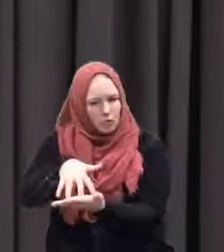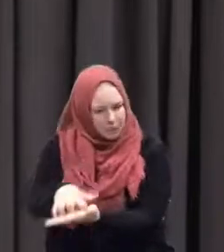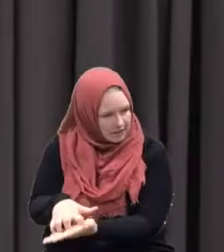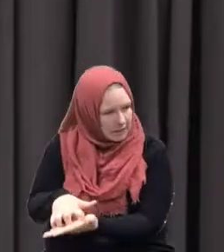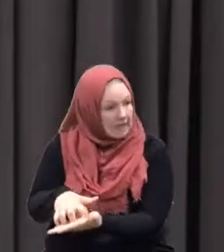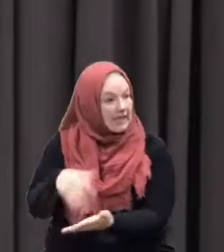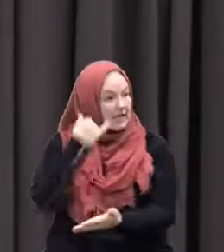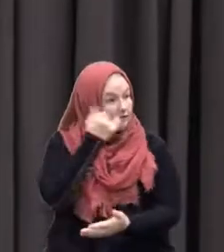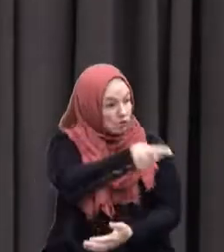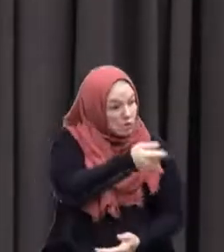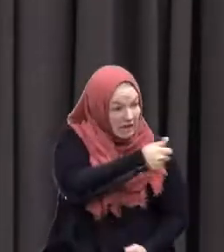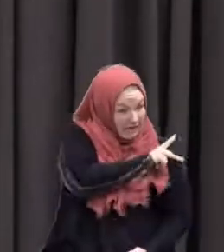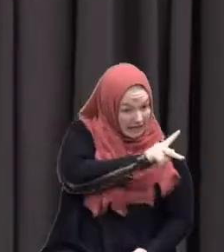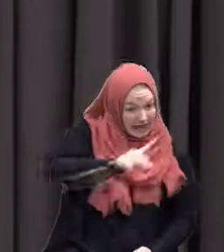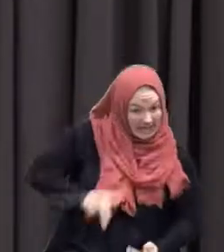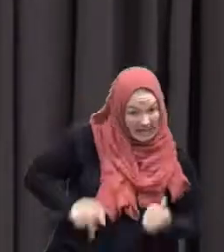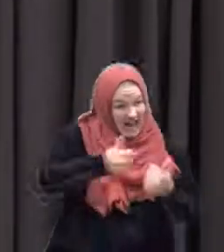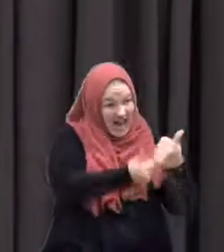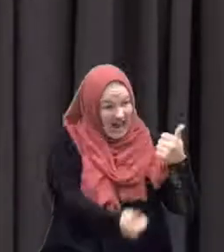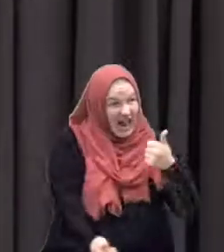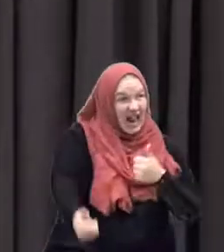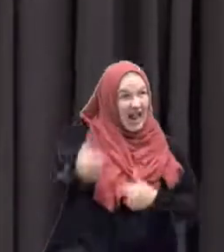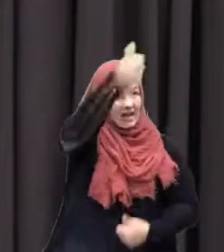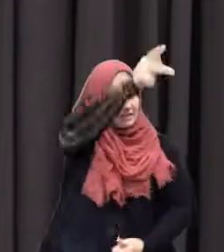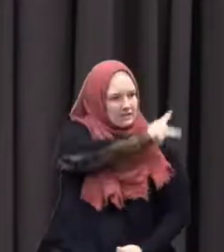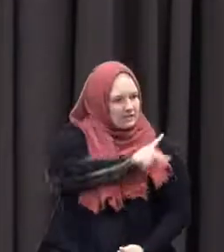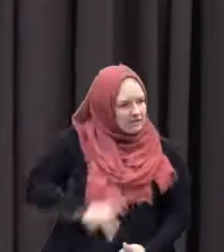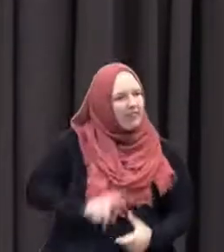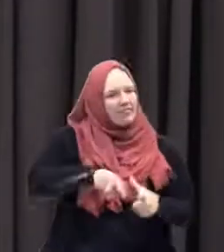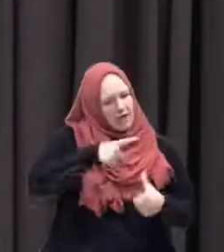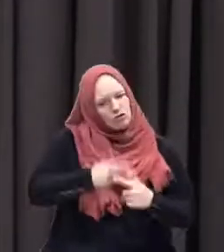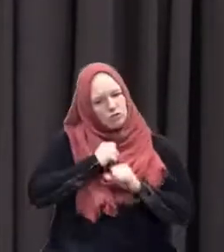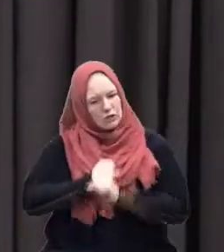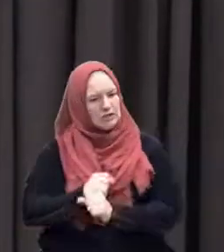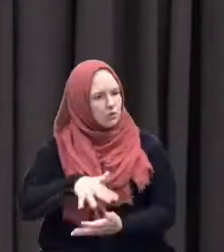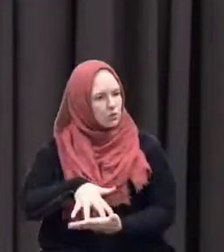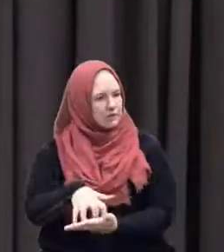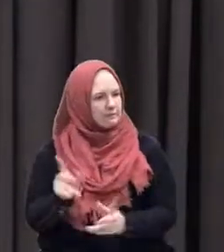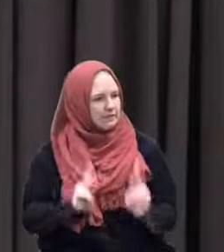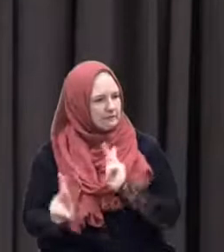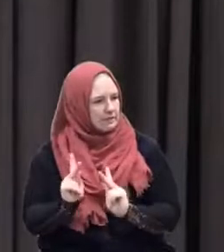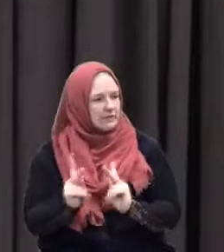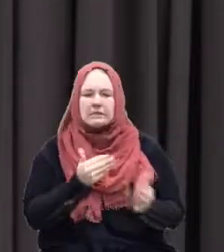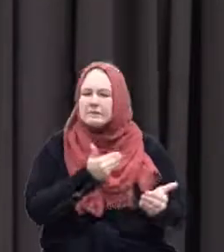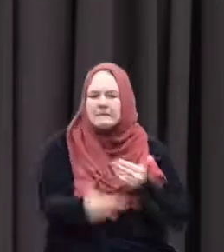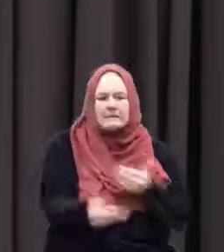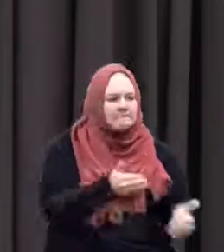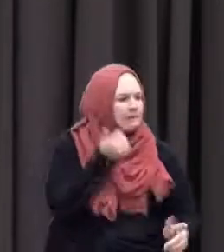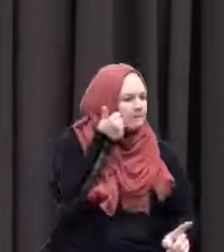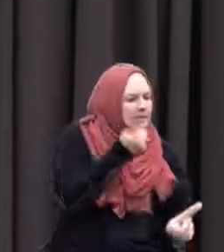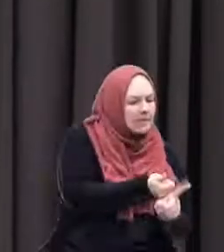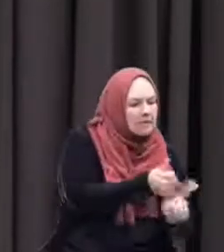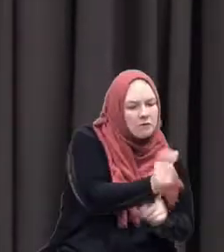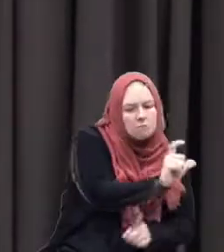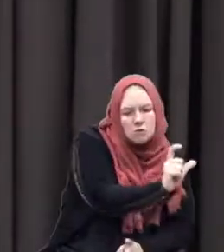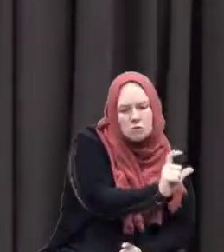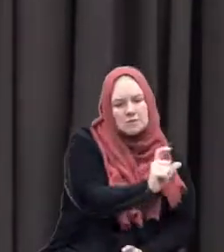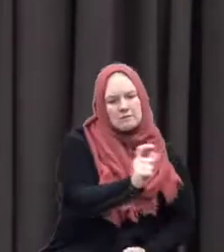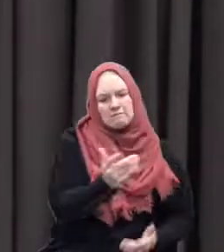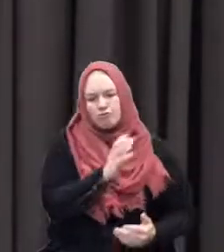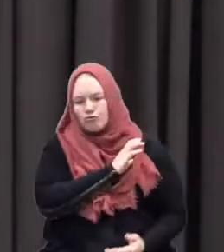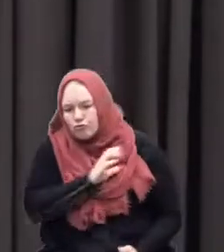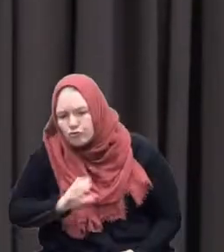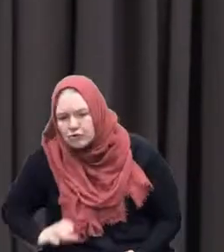the helpless. This is the manners of the Arabs. And they were worthy of sending the Prophet in their